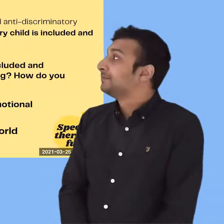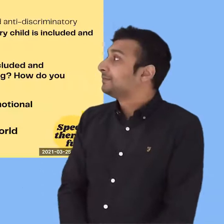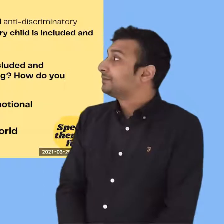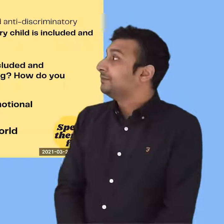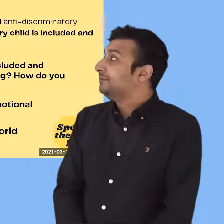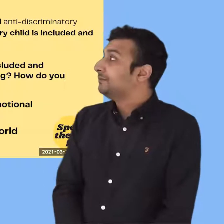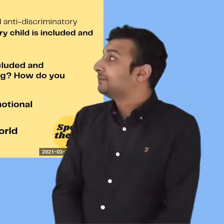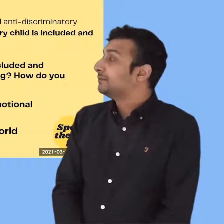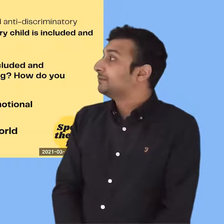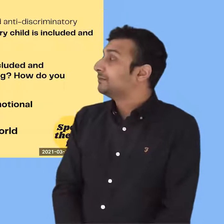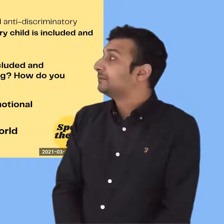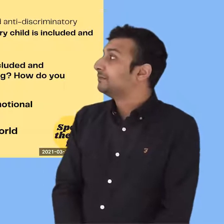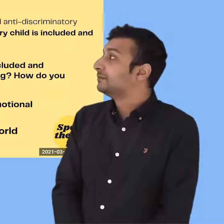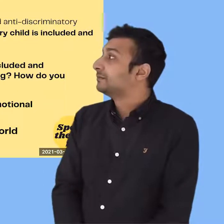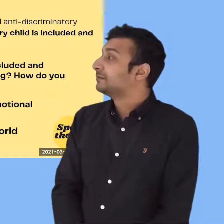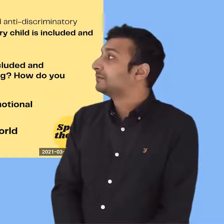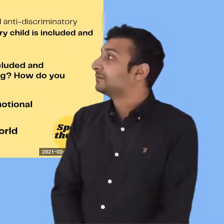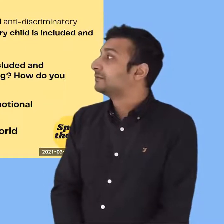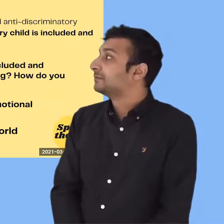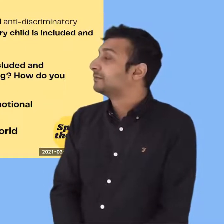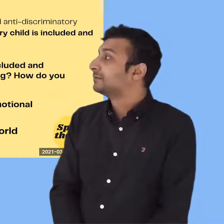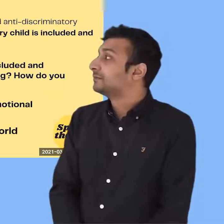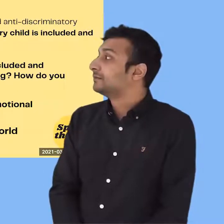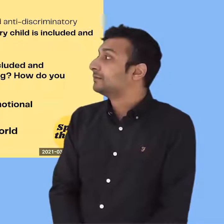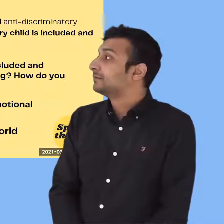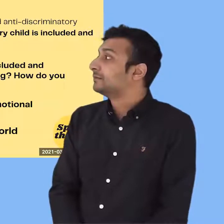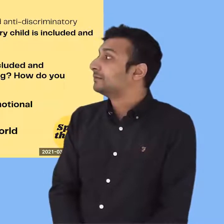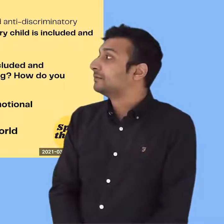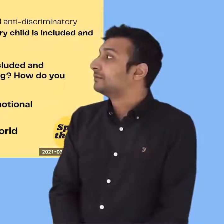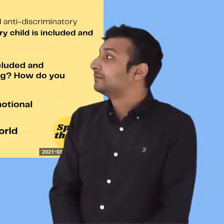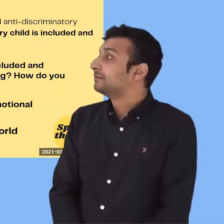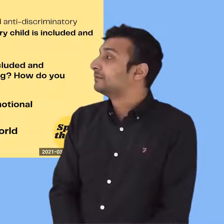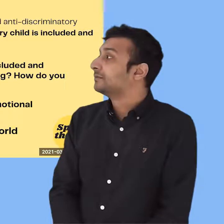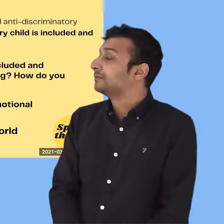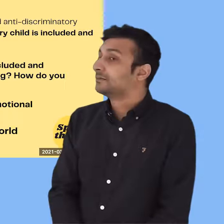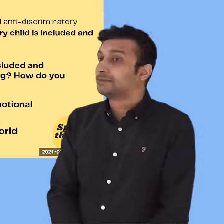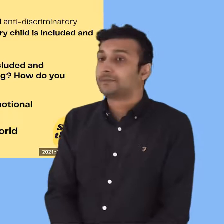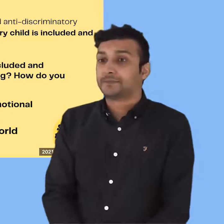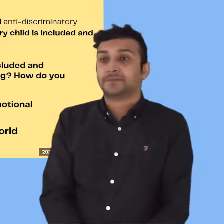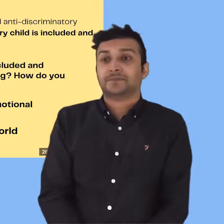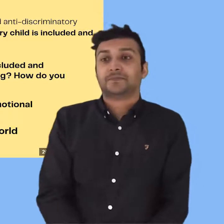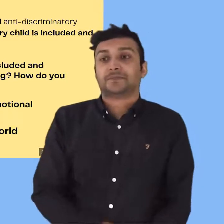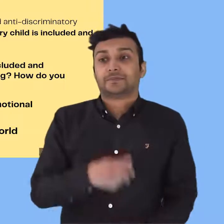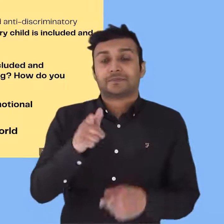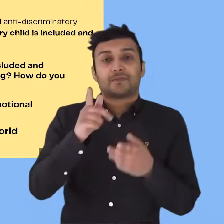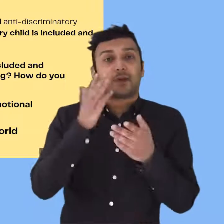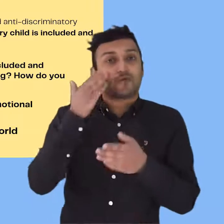Okay. Why do we need to celebrate racial, linguistic, and cultural